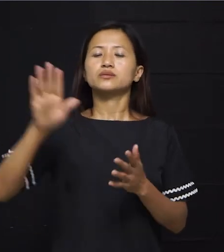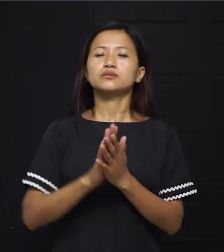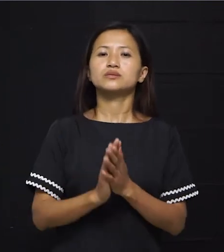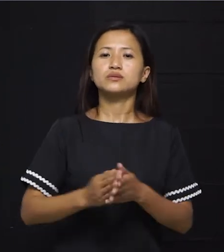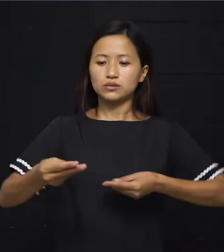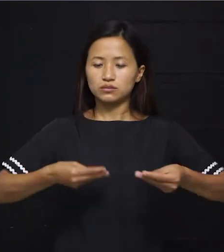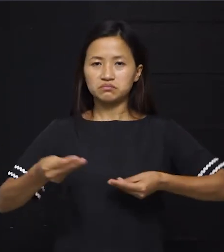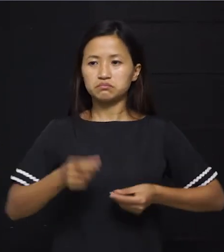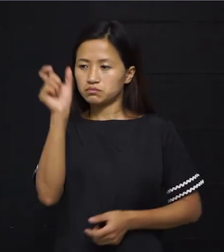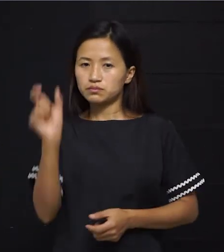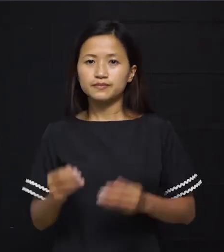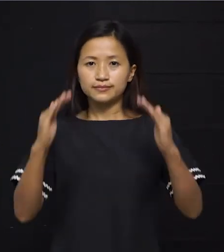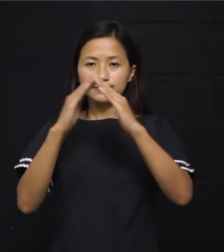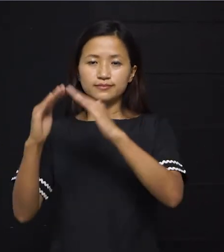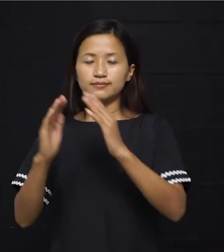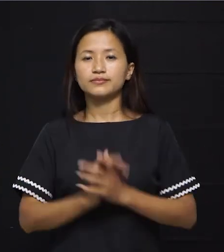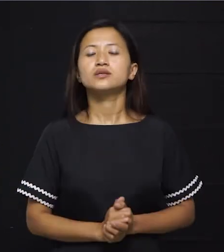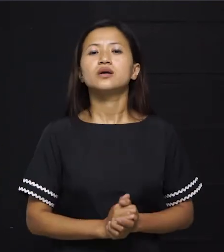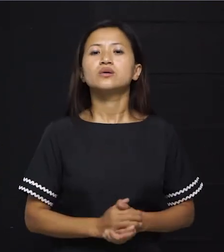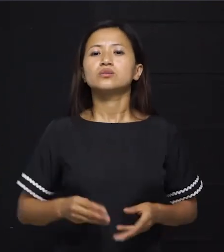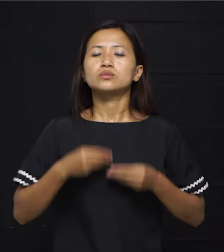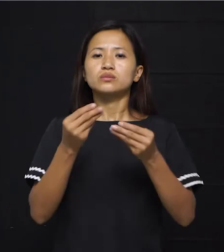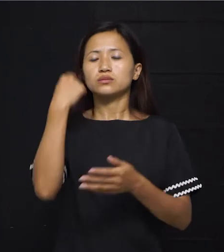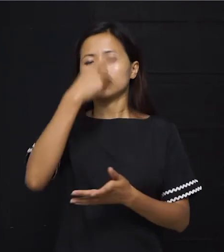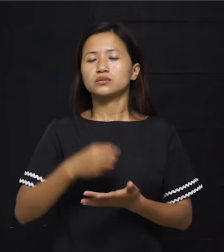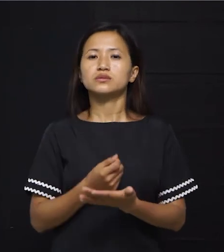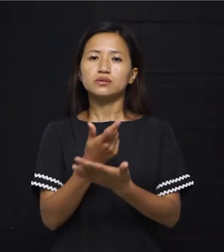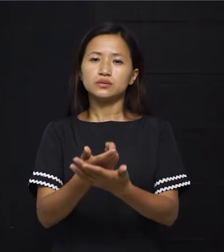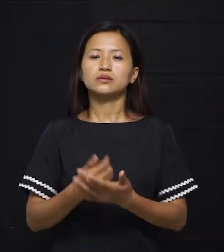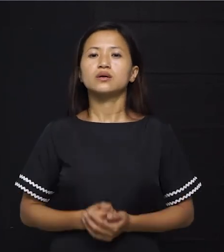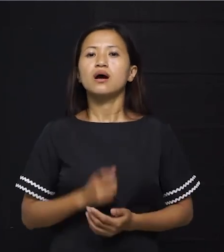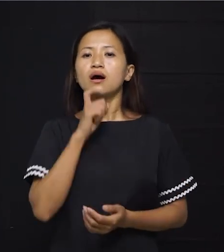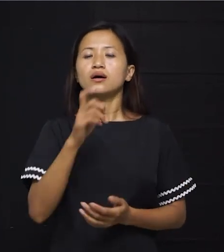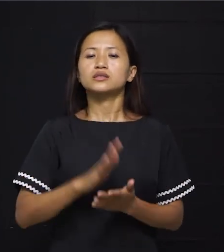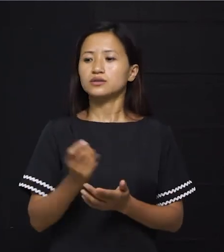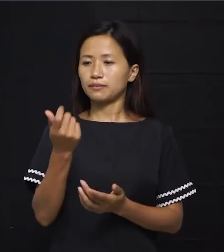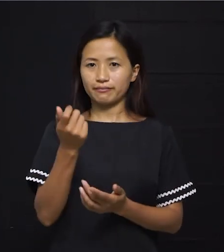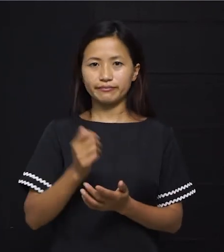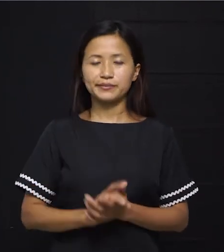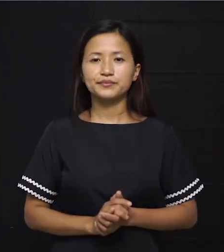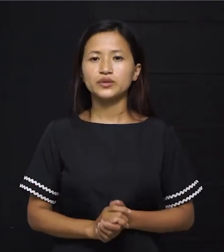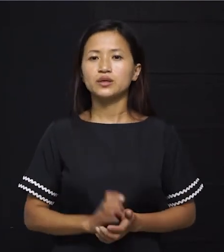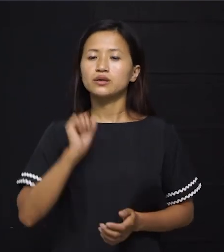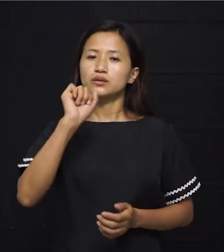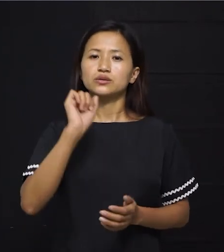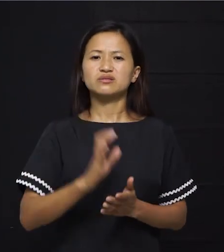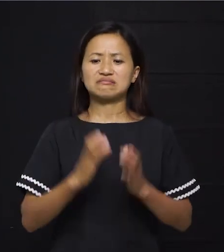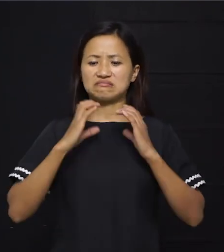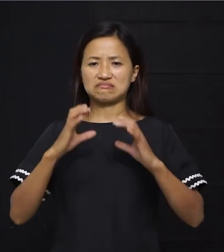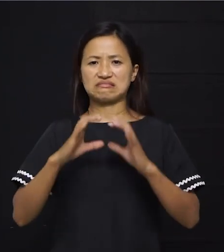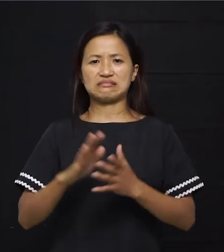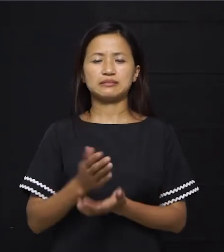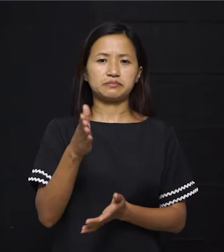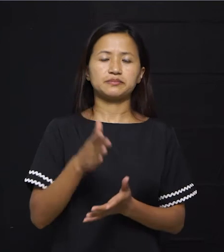you cannot go back to the owner of the car who sold you, and then you cannot ask for the money, right? It is your carelessness,